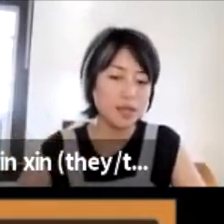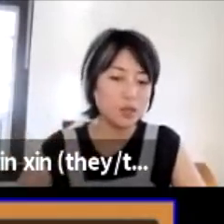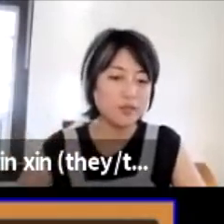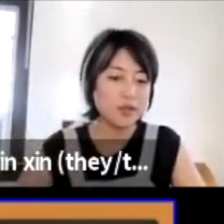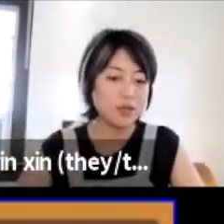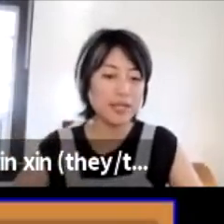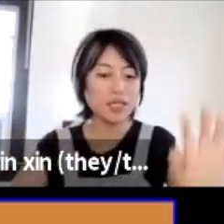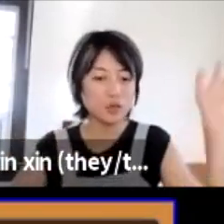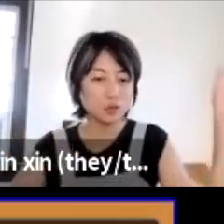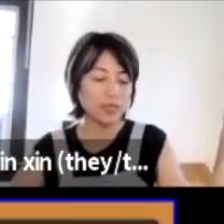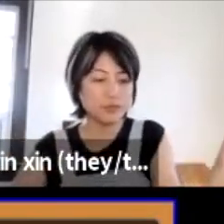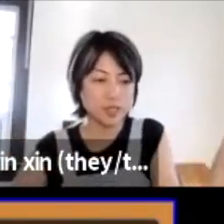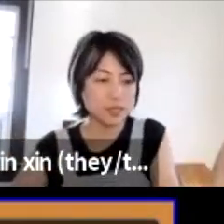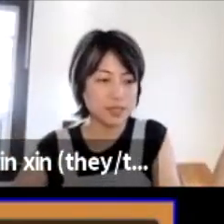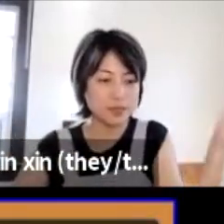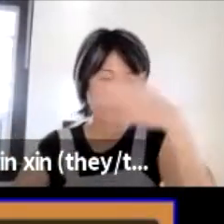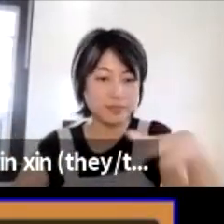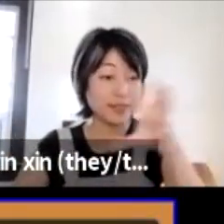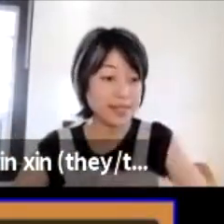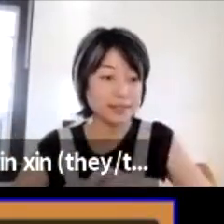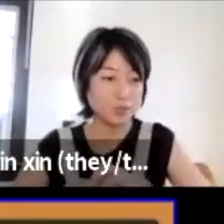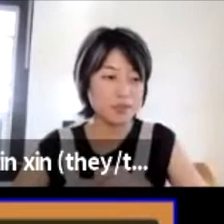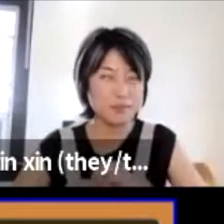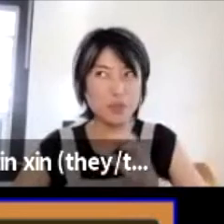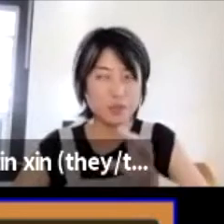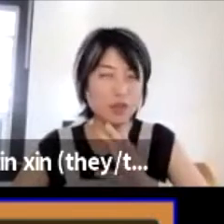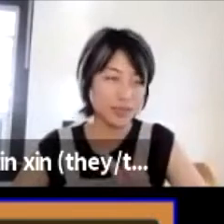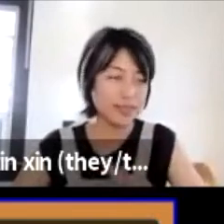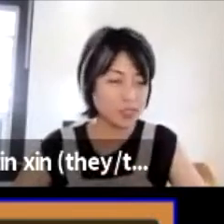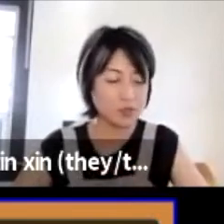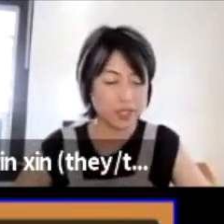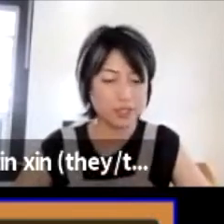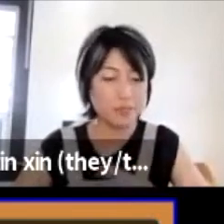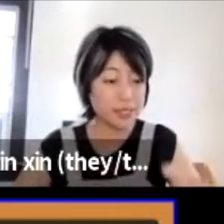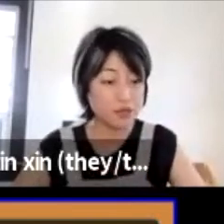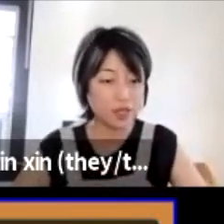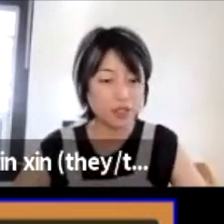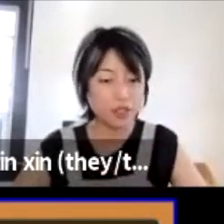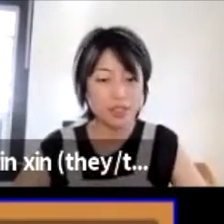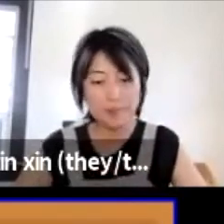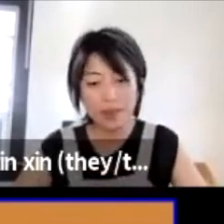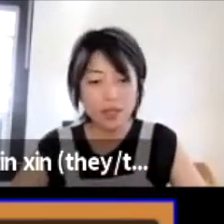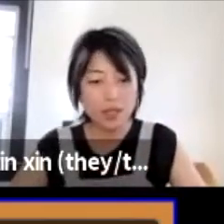response. So whenever you like go to one of the four sides of the text, what I'm calling the text record, the message